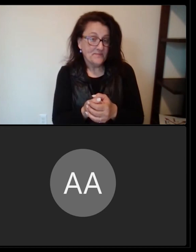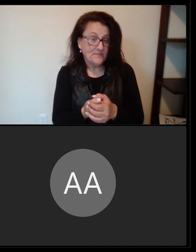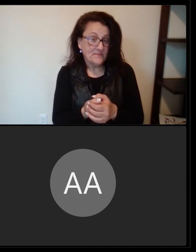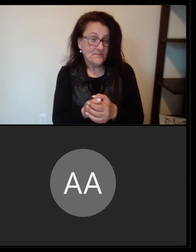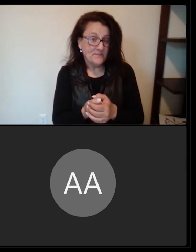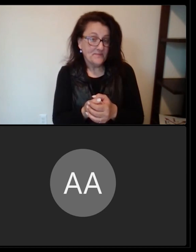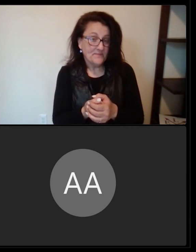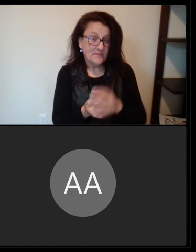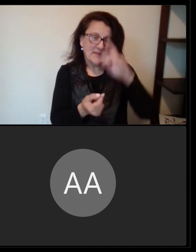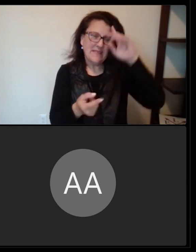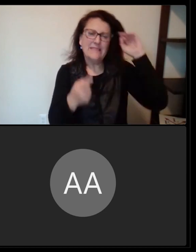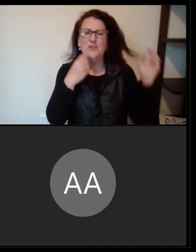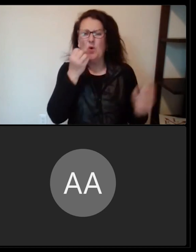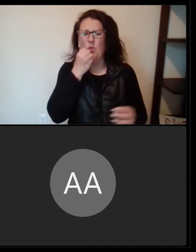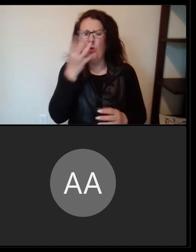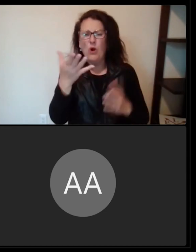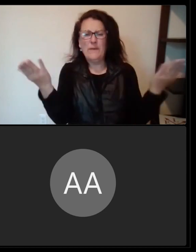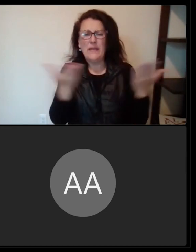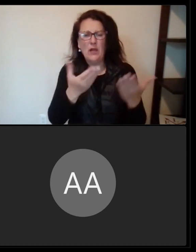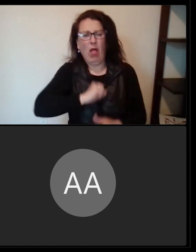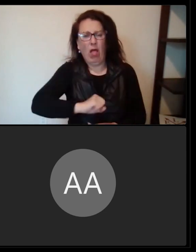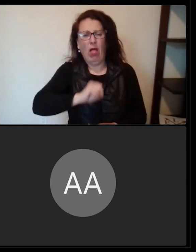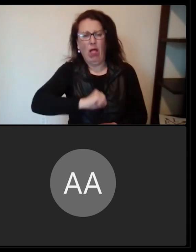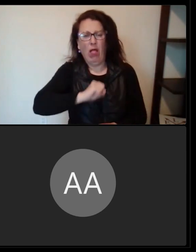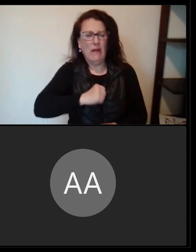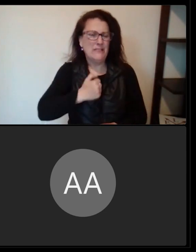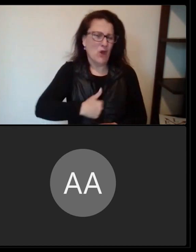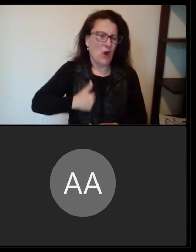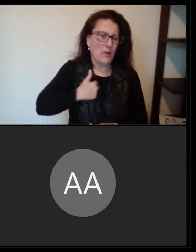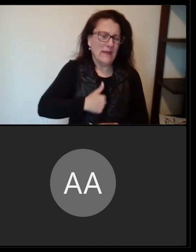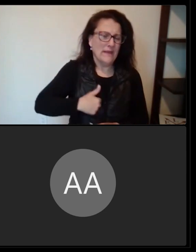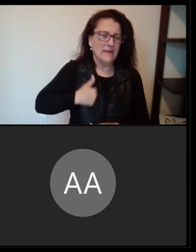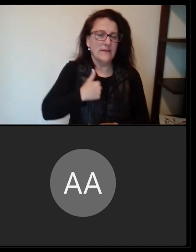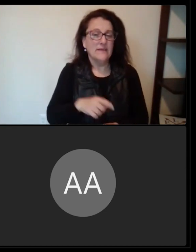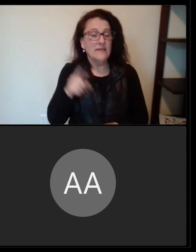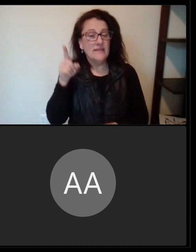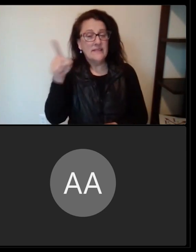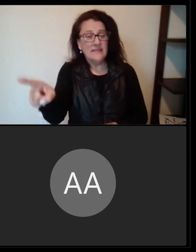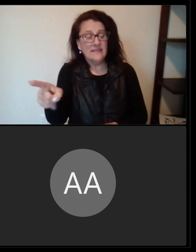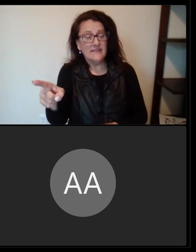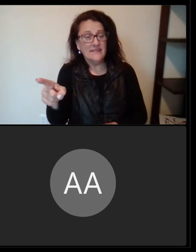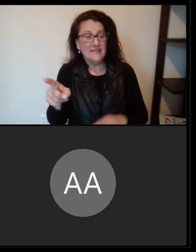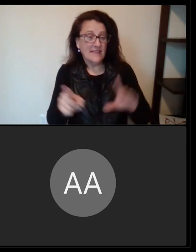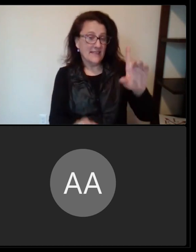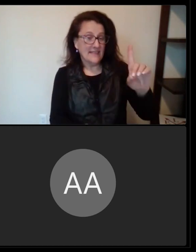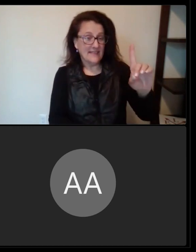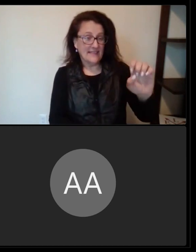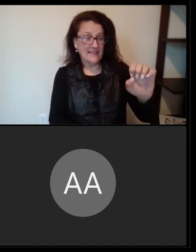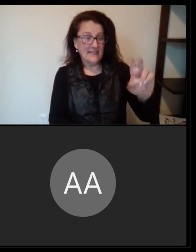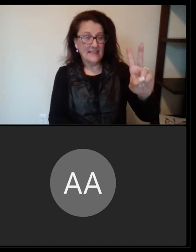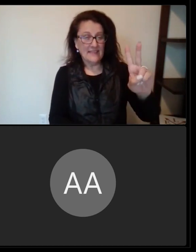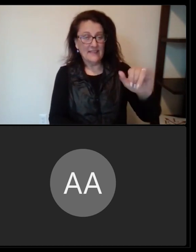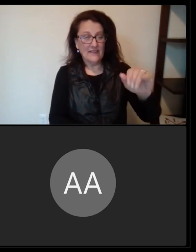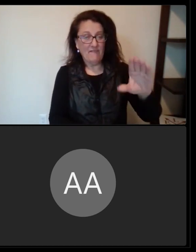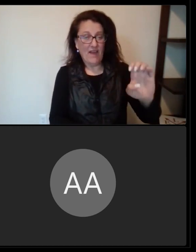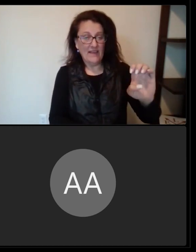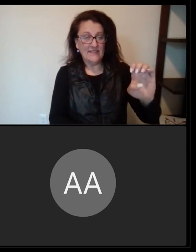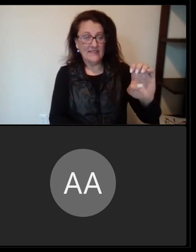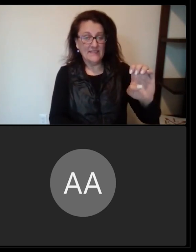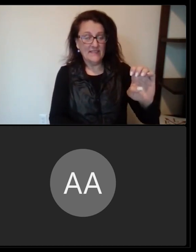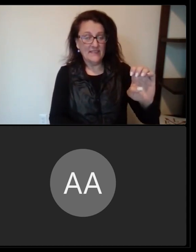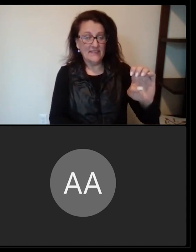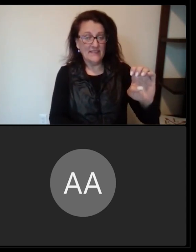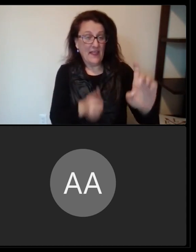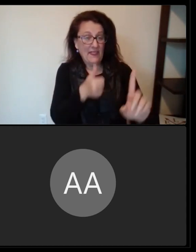sorry, it's a little warm in here, I'm just choking a bit, is the ballot marking devices. We have these two here. They are